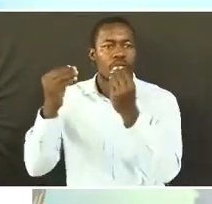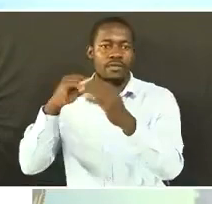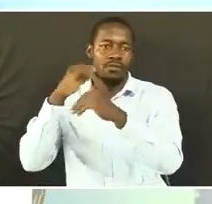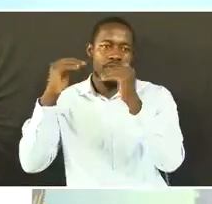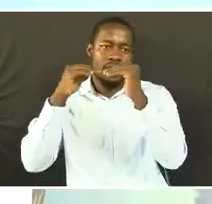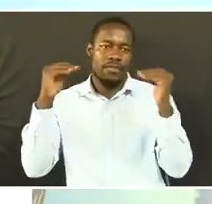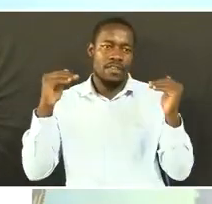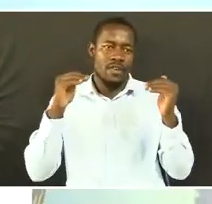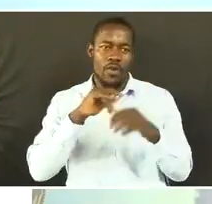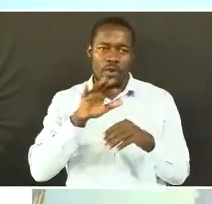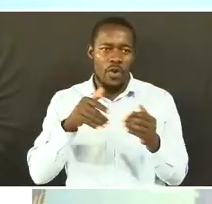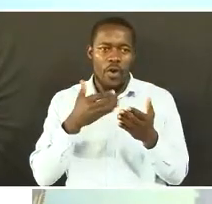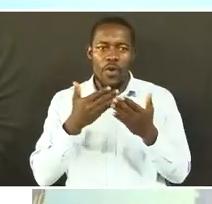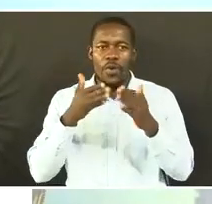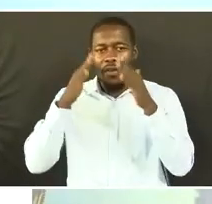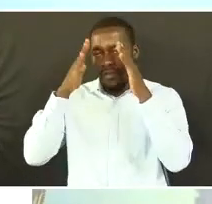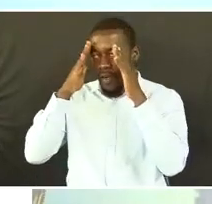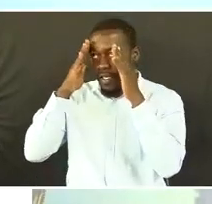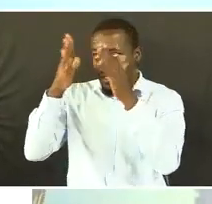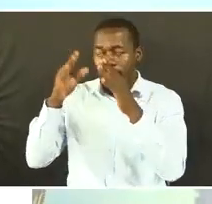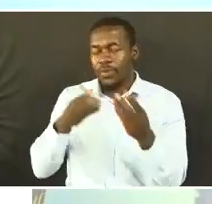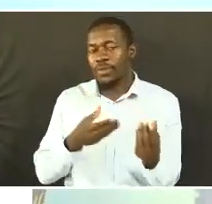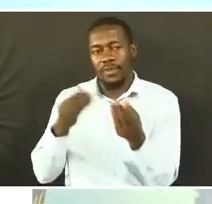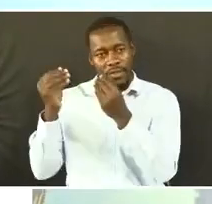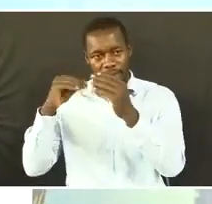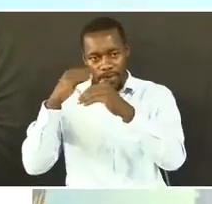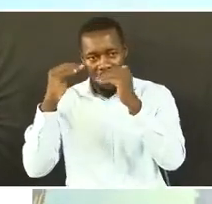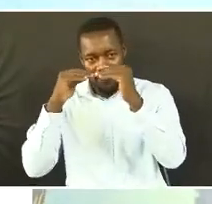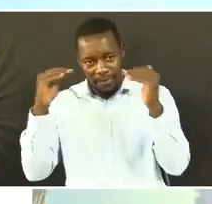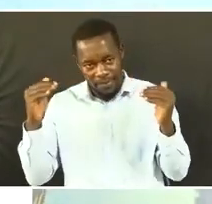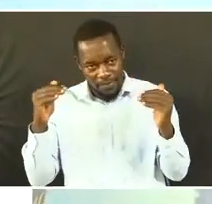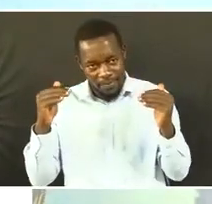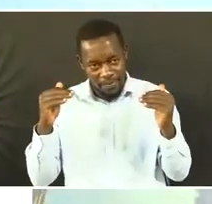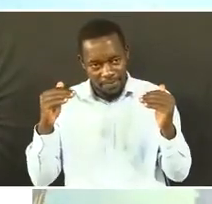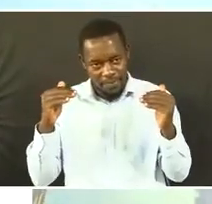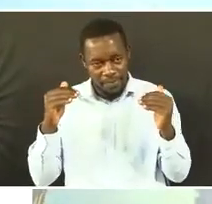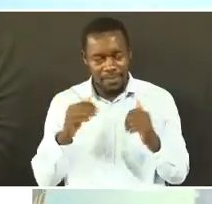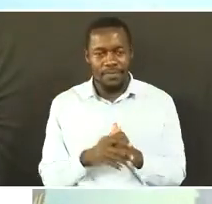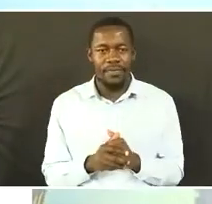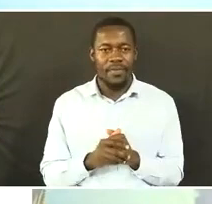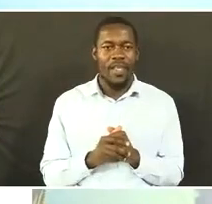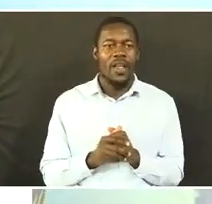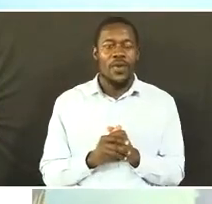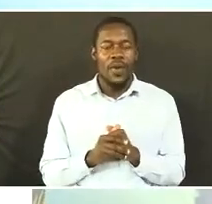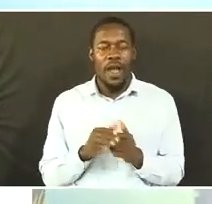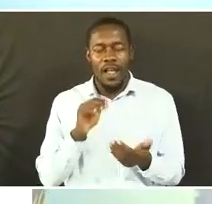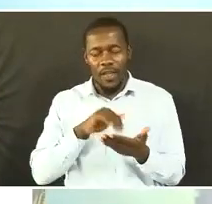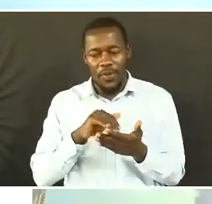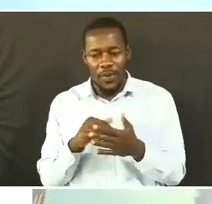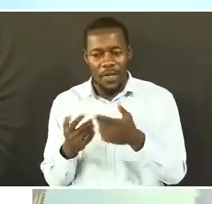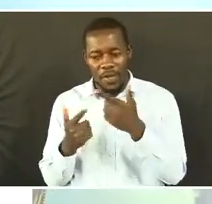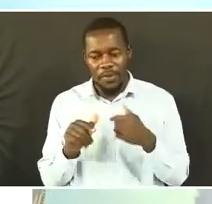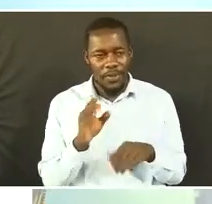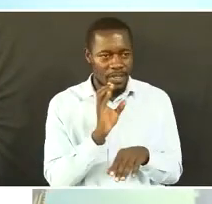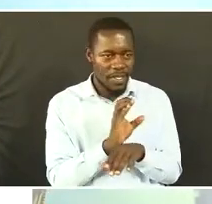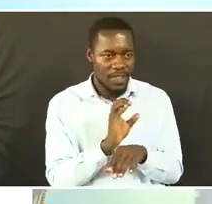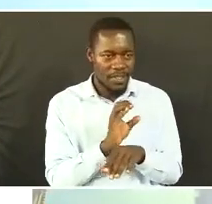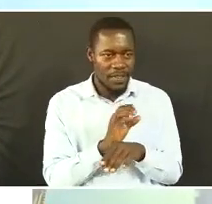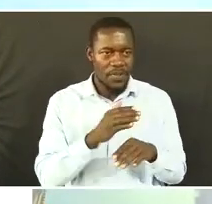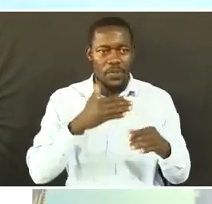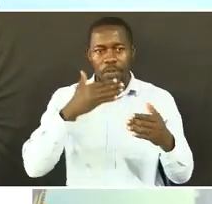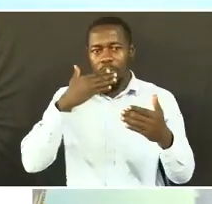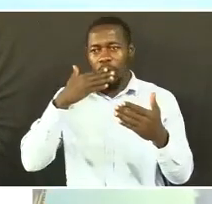Citizens, saints are citizens. We gather and we do well, friends, to take a moment to appreciate